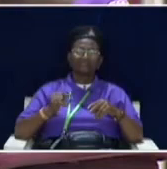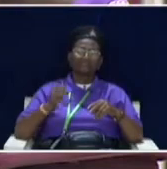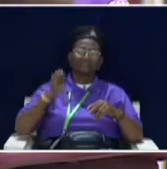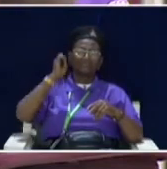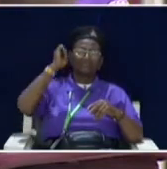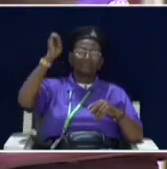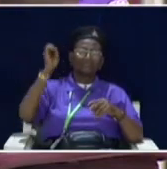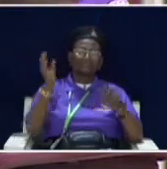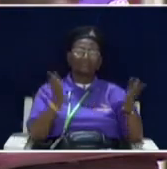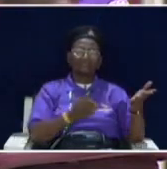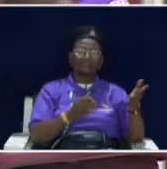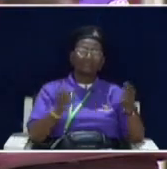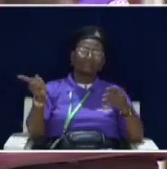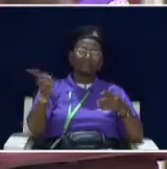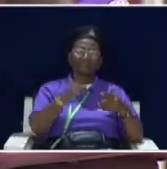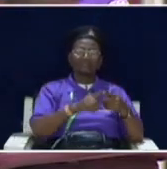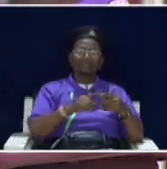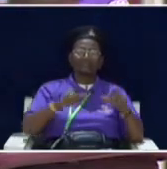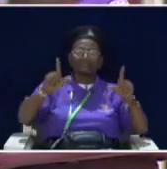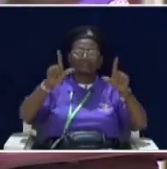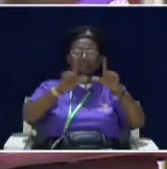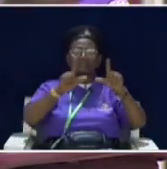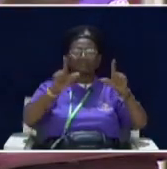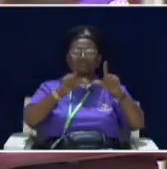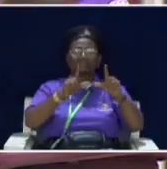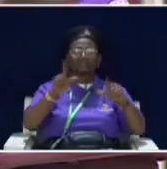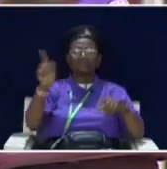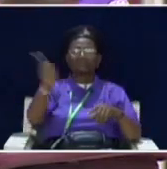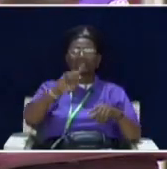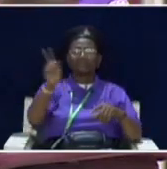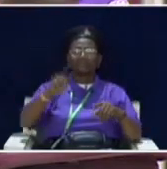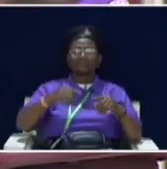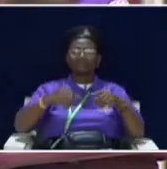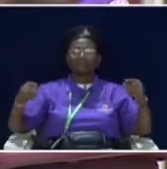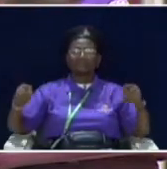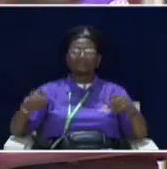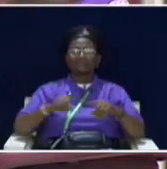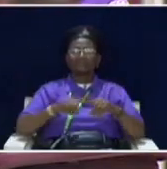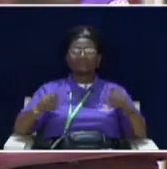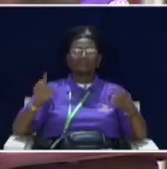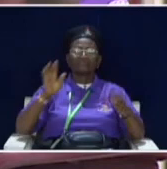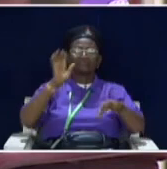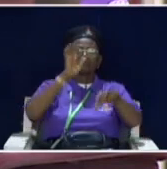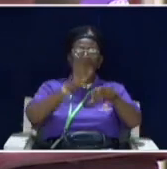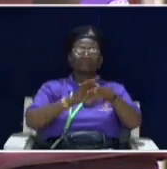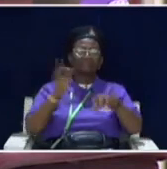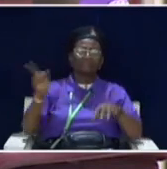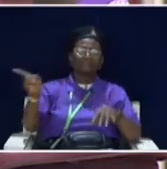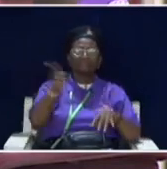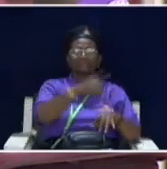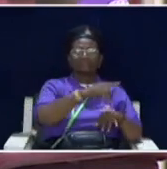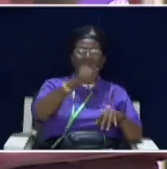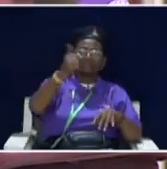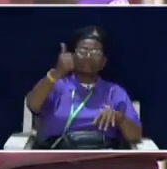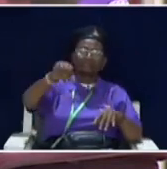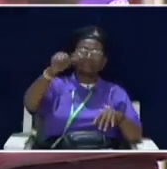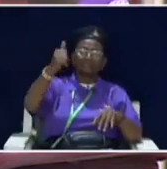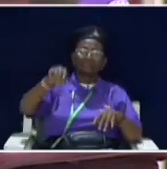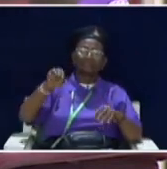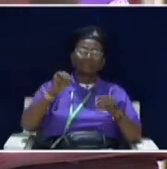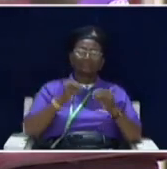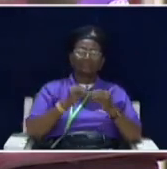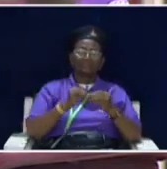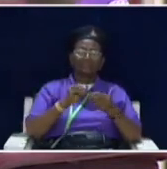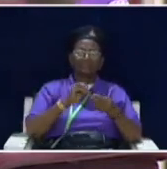to a level where enemies can't touch you anymore. Amu ode pa ipele ti owo ota o le ran omo. And